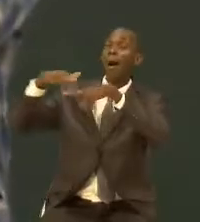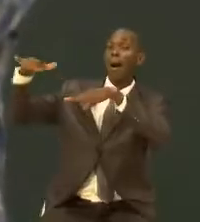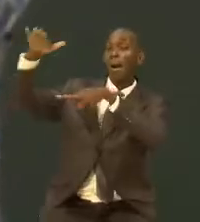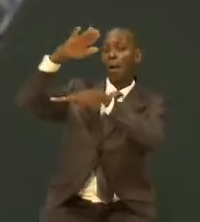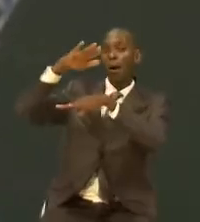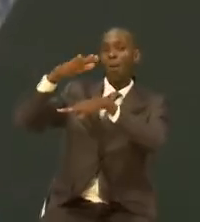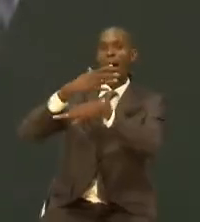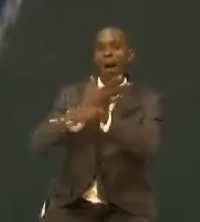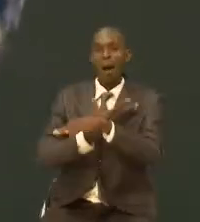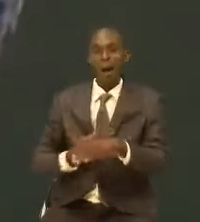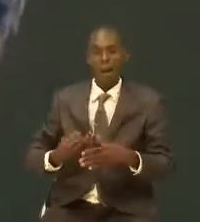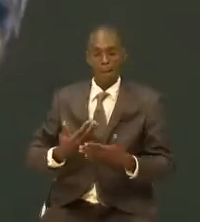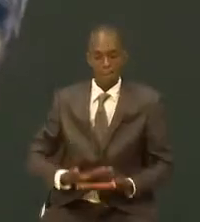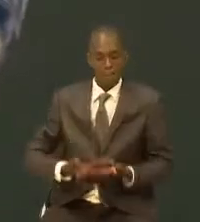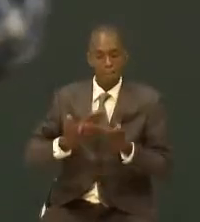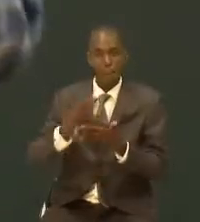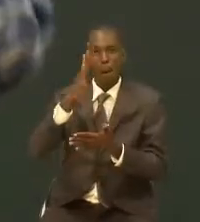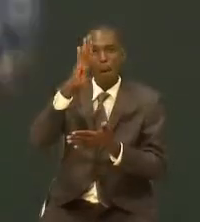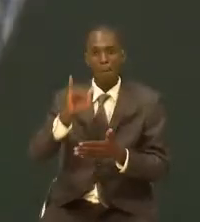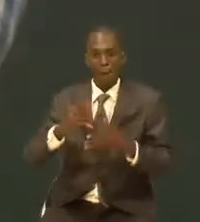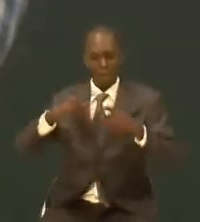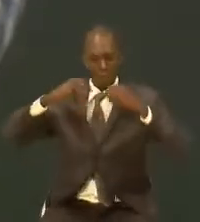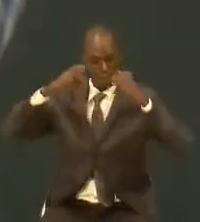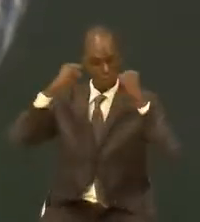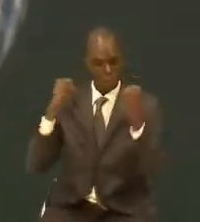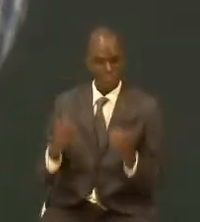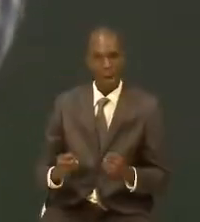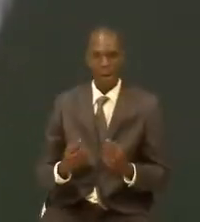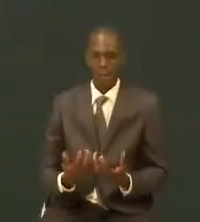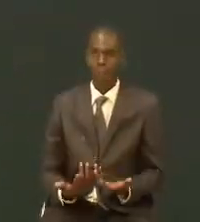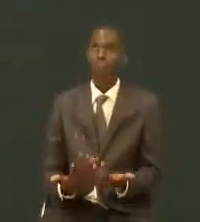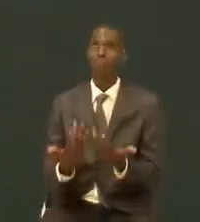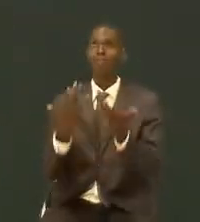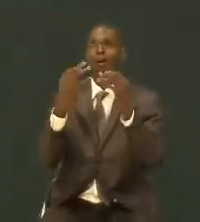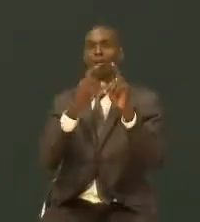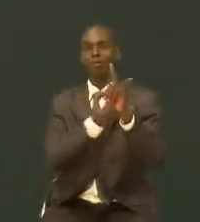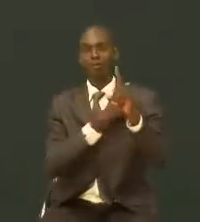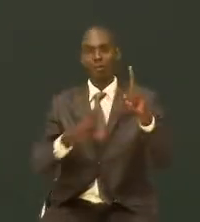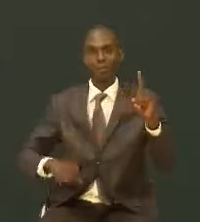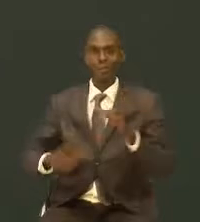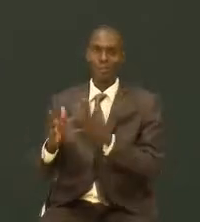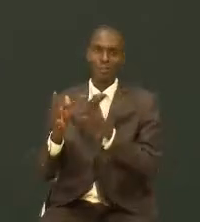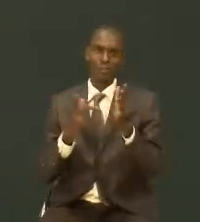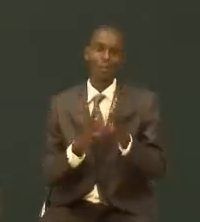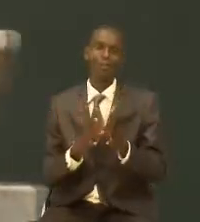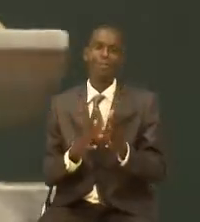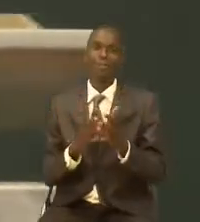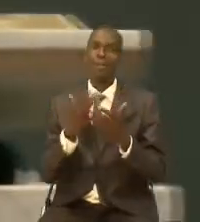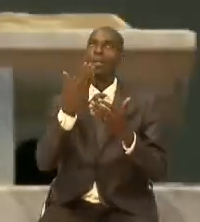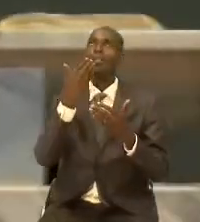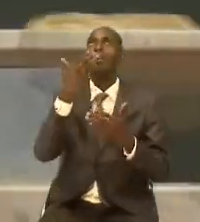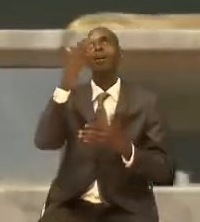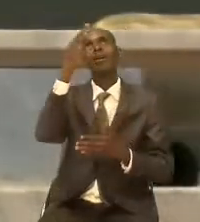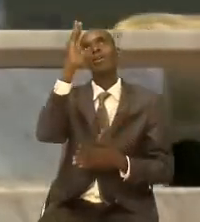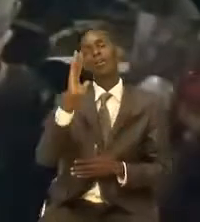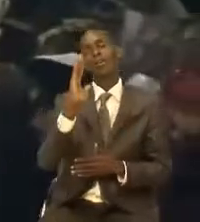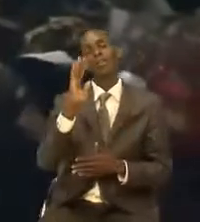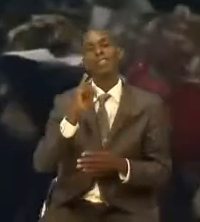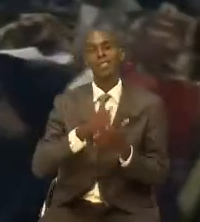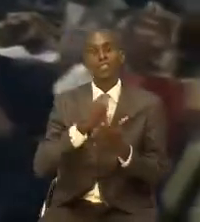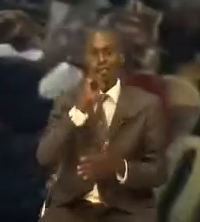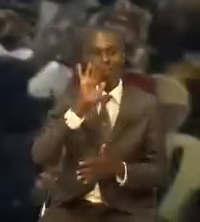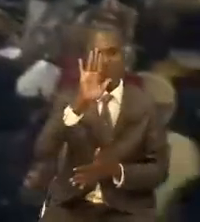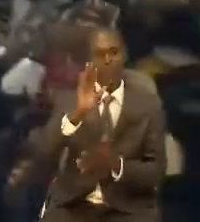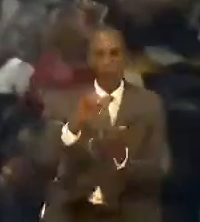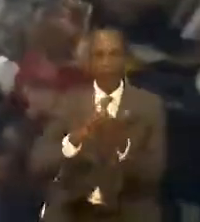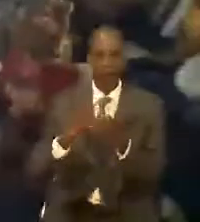the power and the sacrifice of the lord jesus christ thank god it's yesterday i